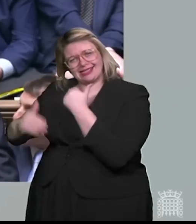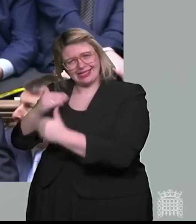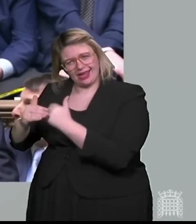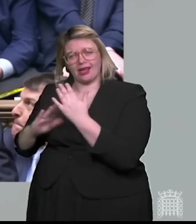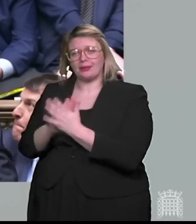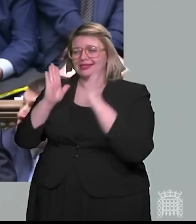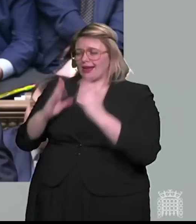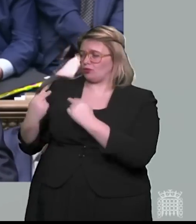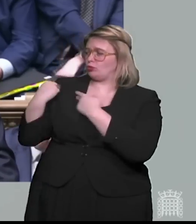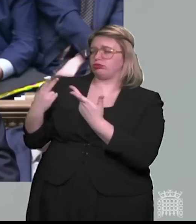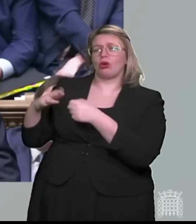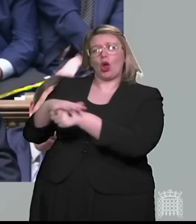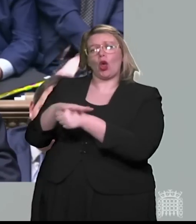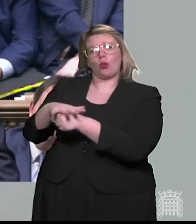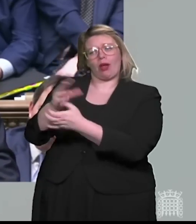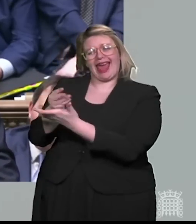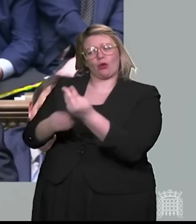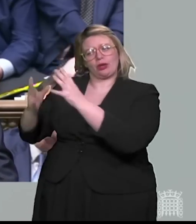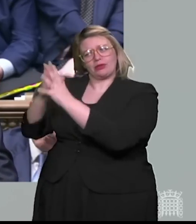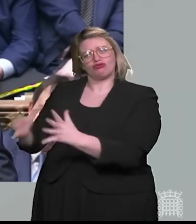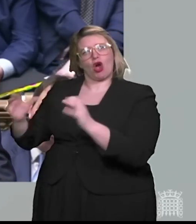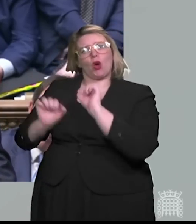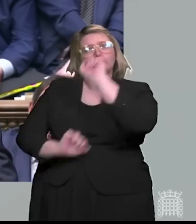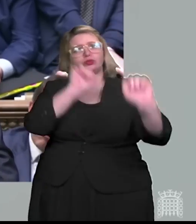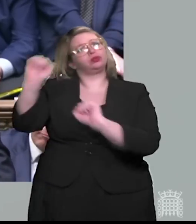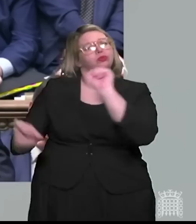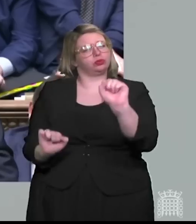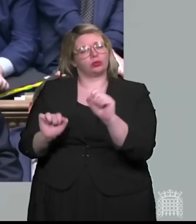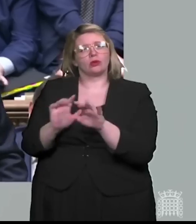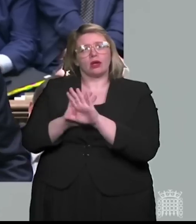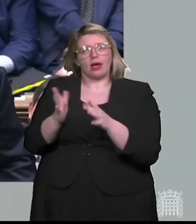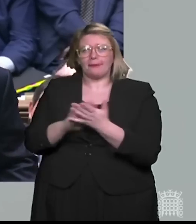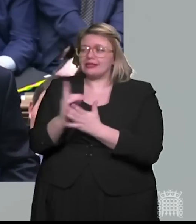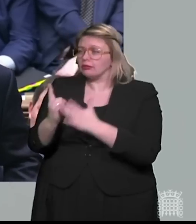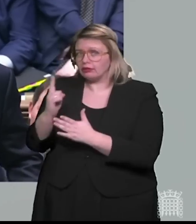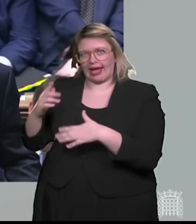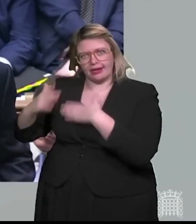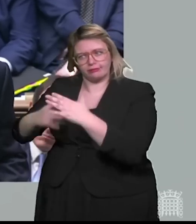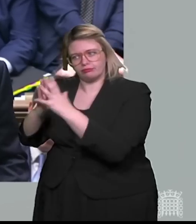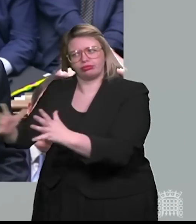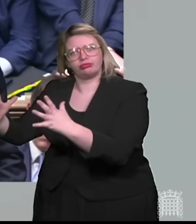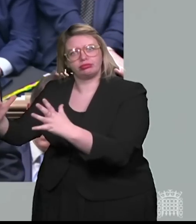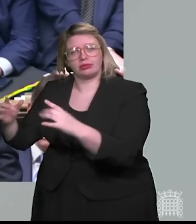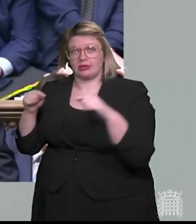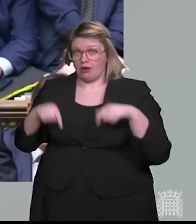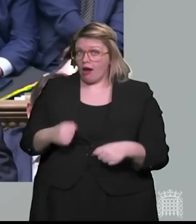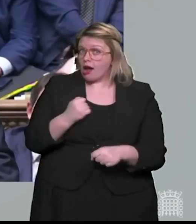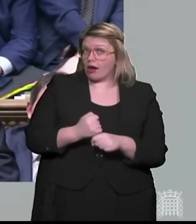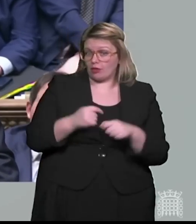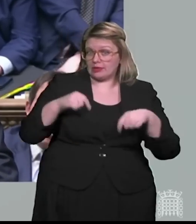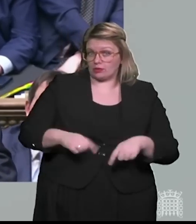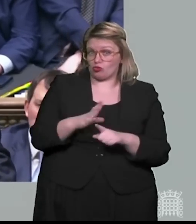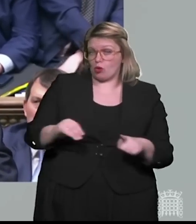responsibility for local economic growth and the benefit from the upside when it happens. So this government will consult